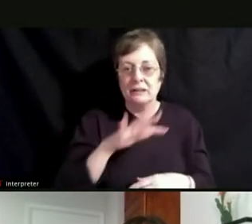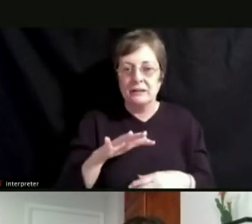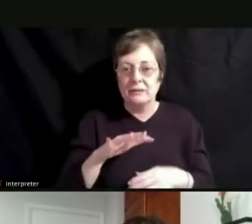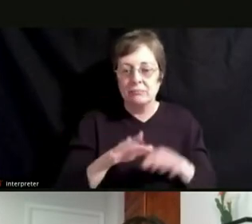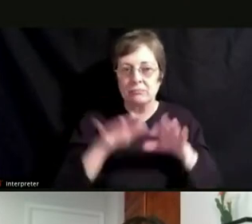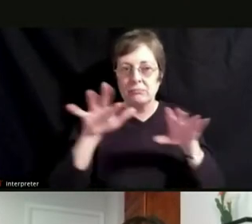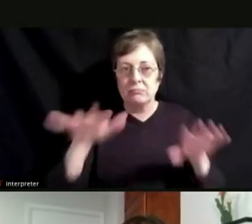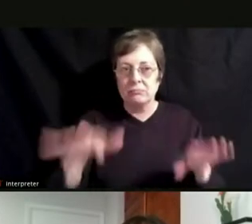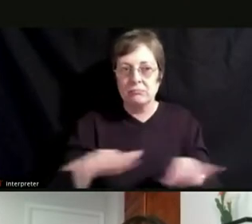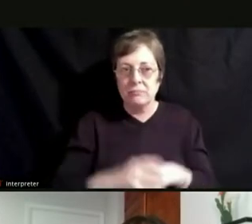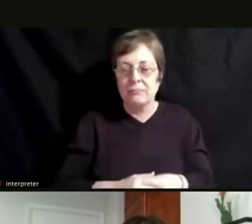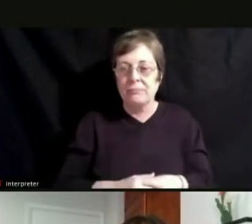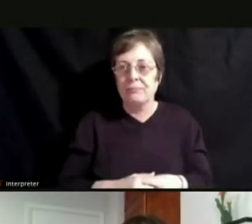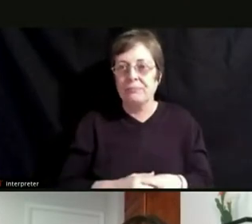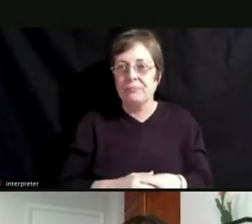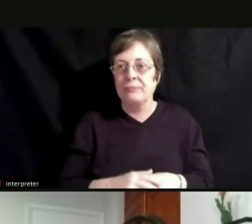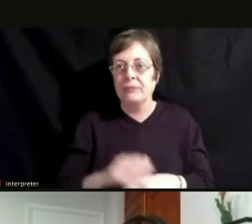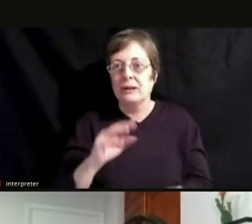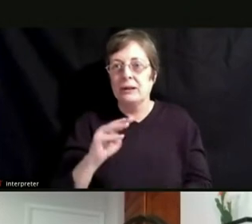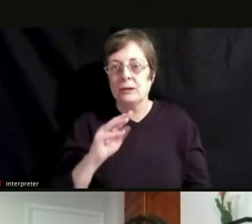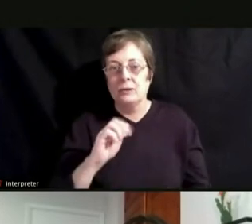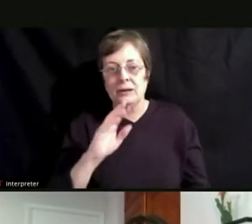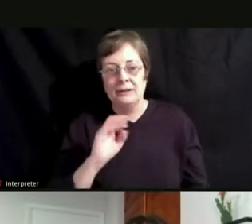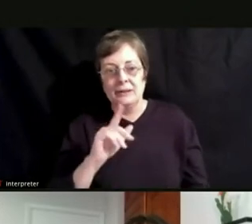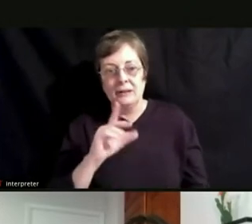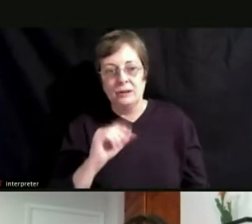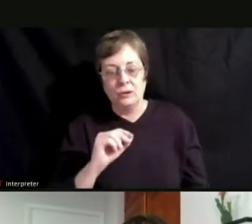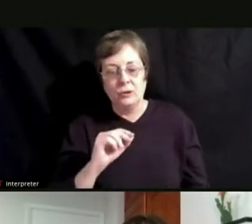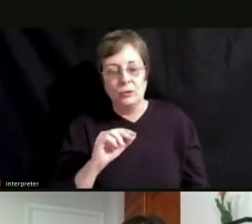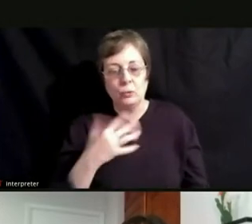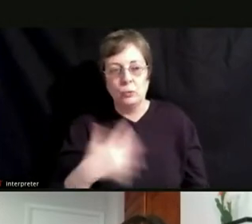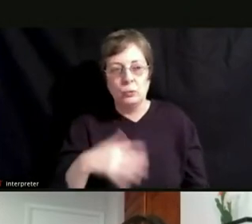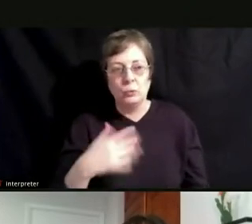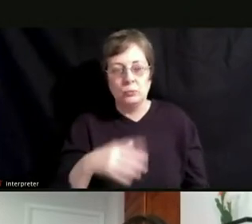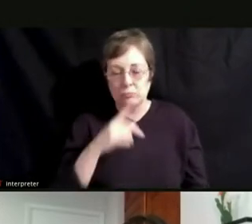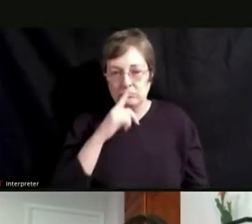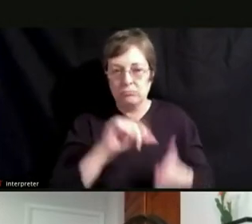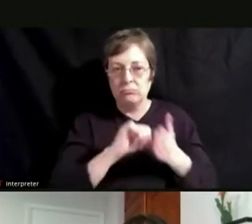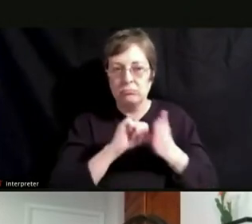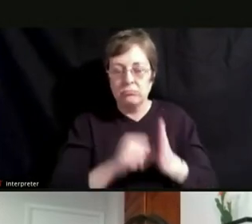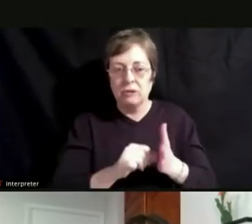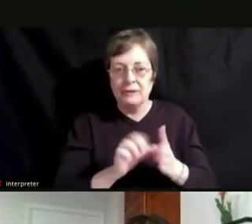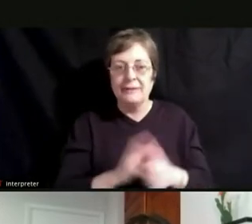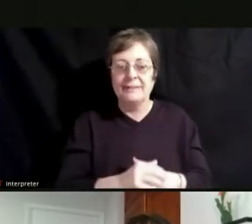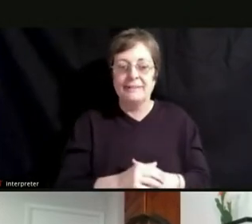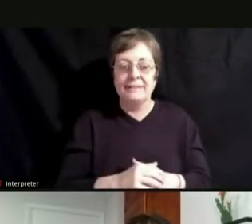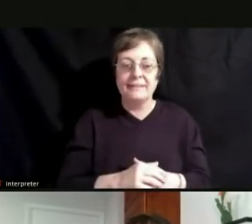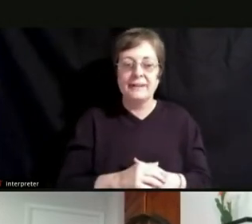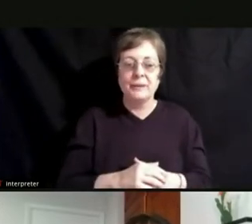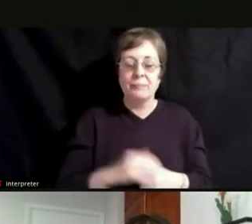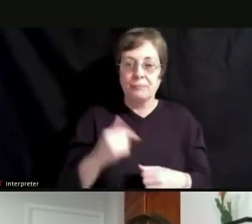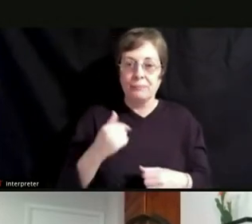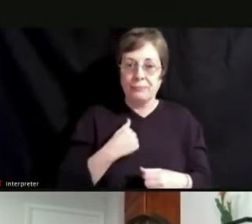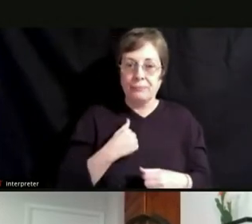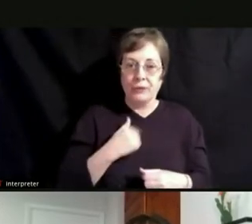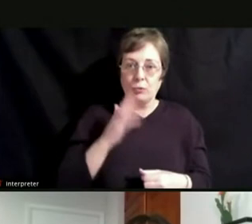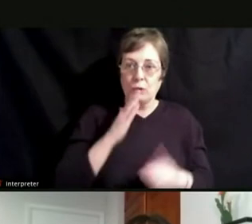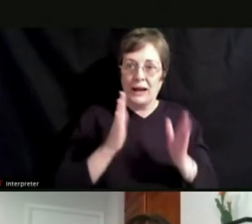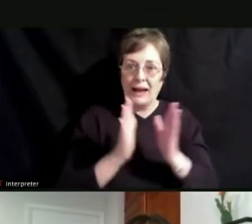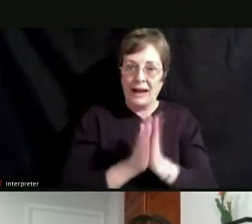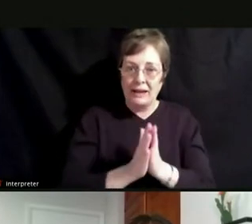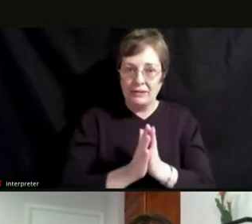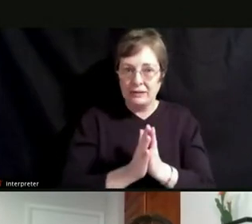Wow. That is extremely impressive. So I am going to ask a